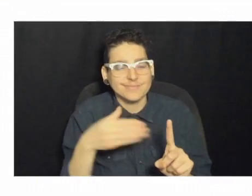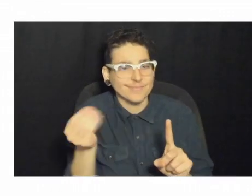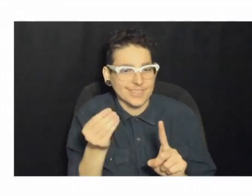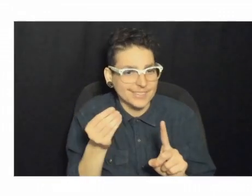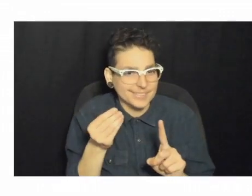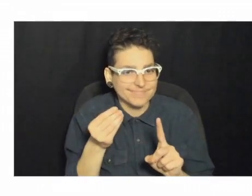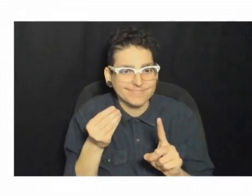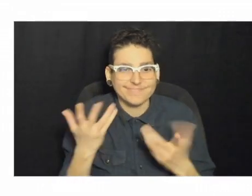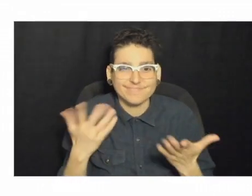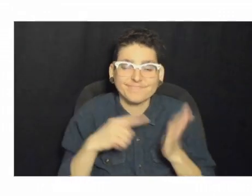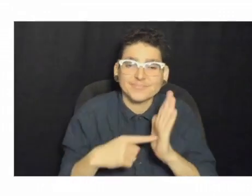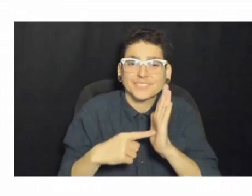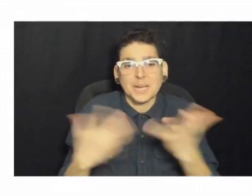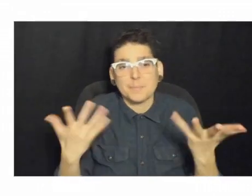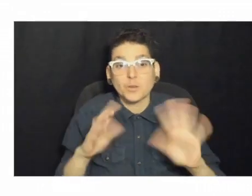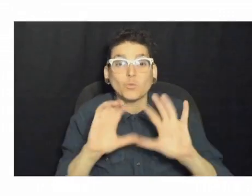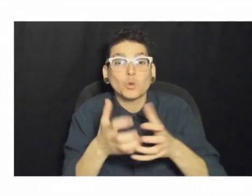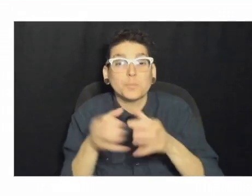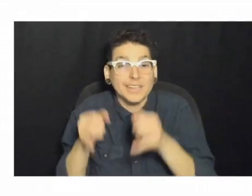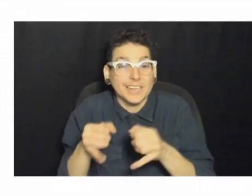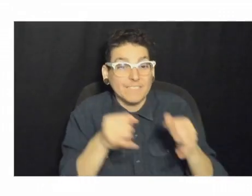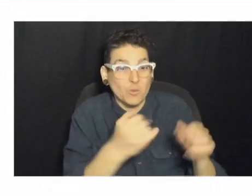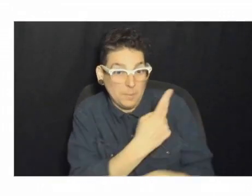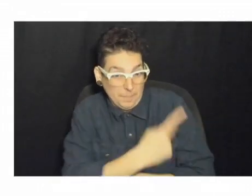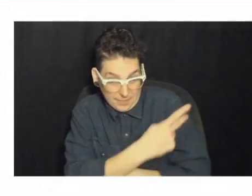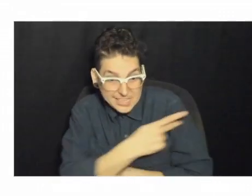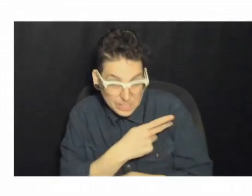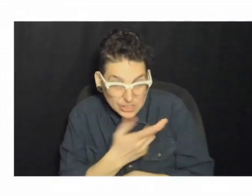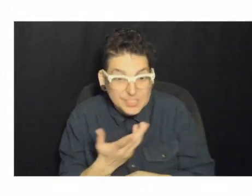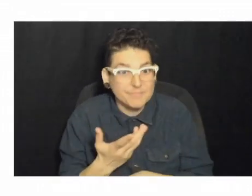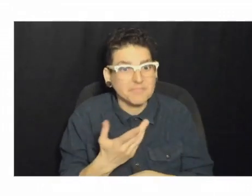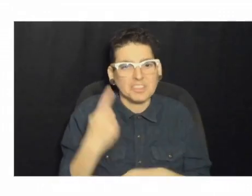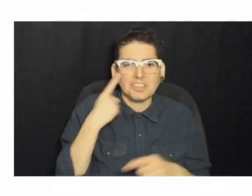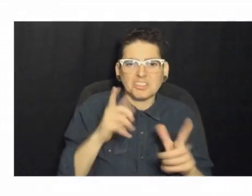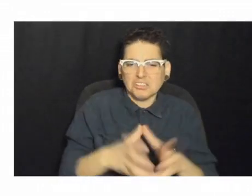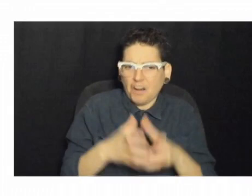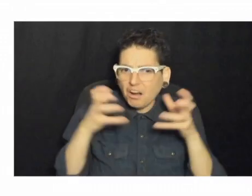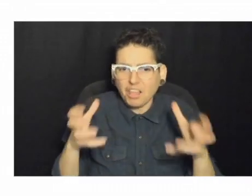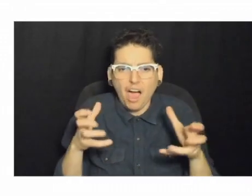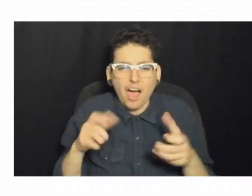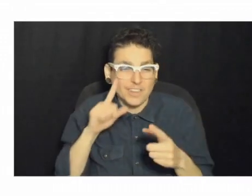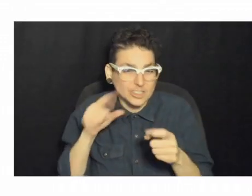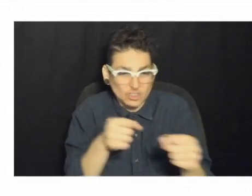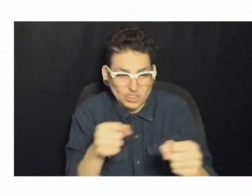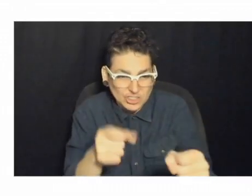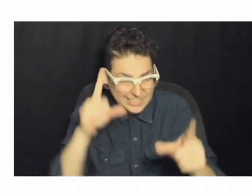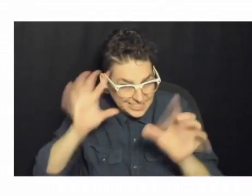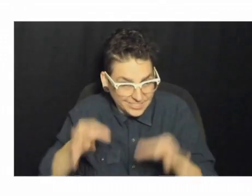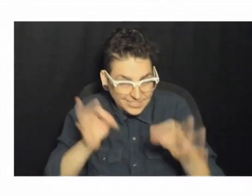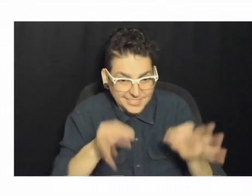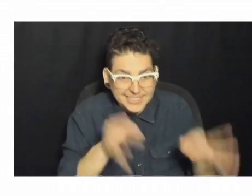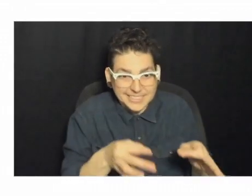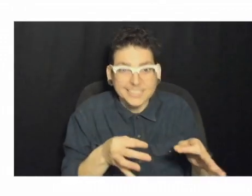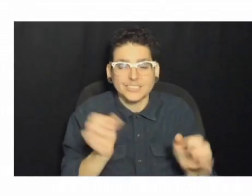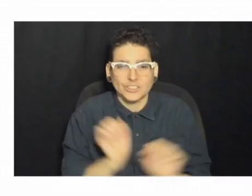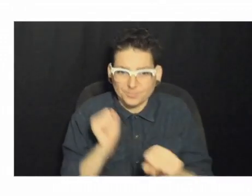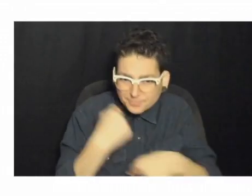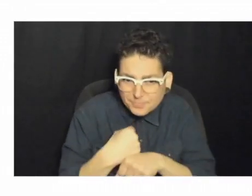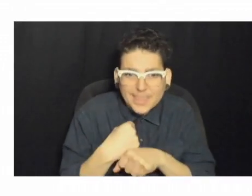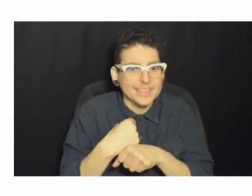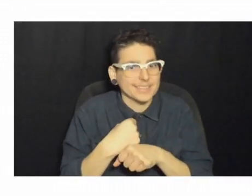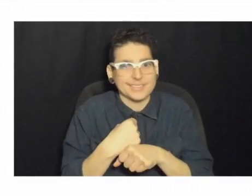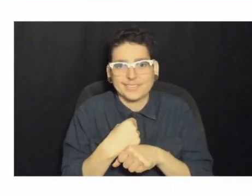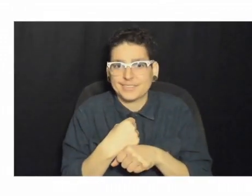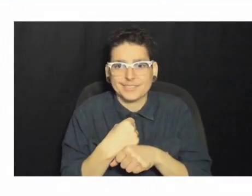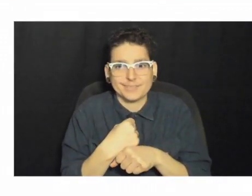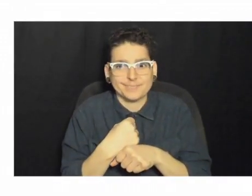perspective. And I think a lot of the strategic decisions that are made around where resources get spent and how to do things like communications and